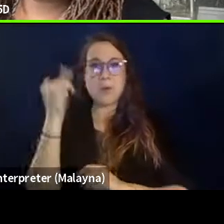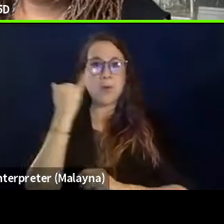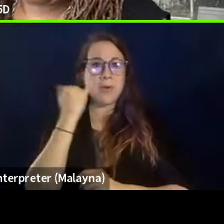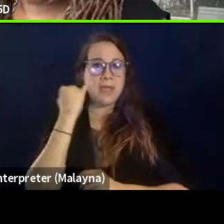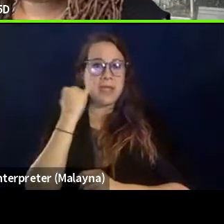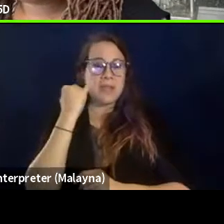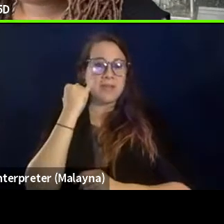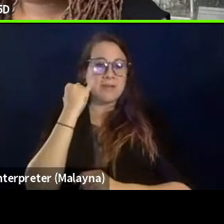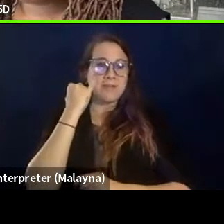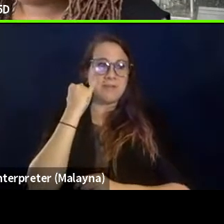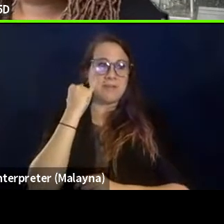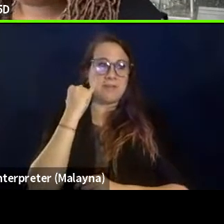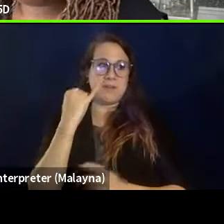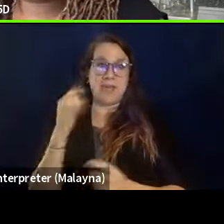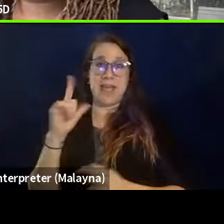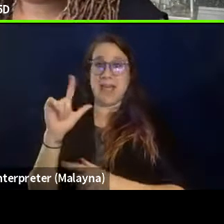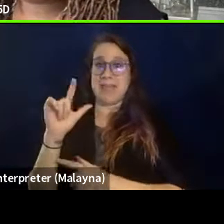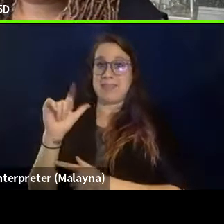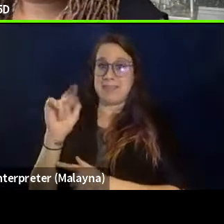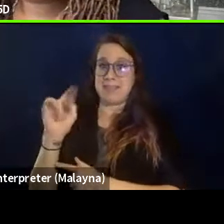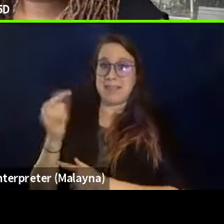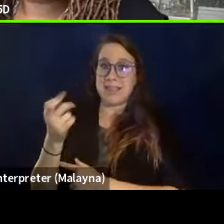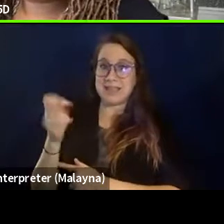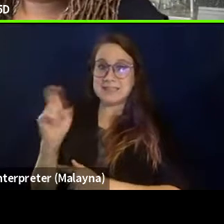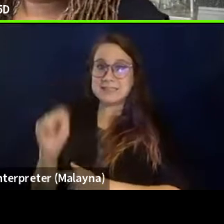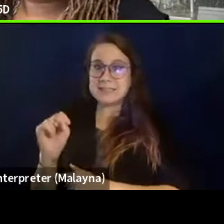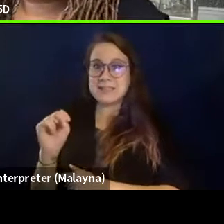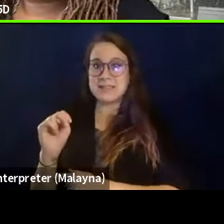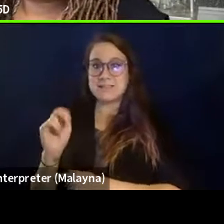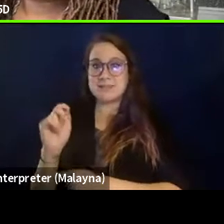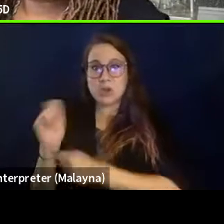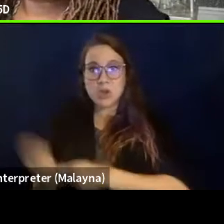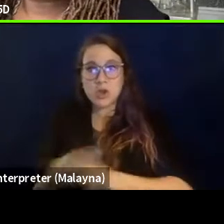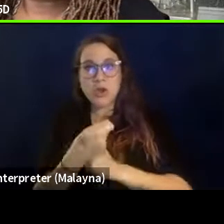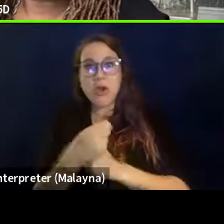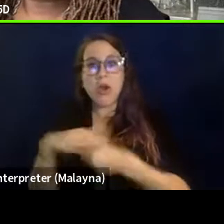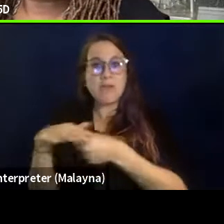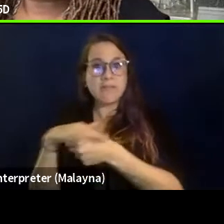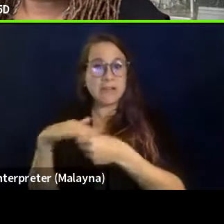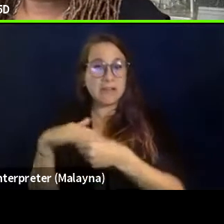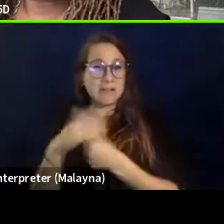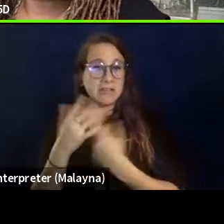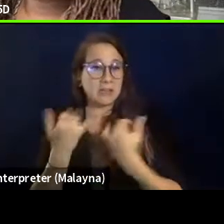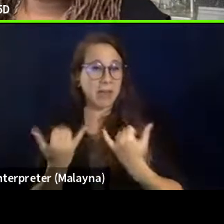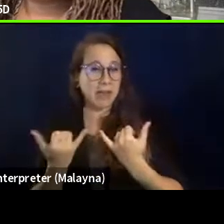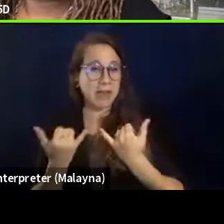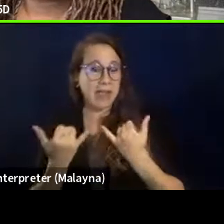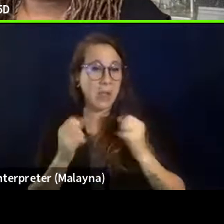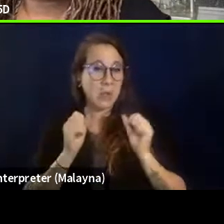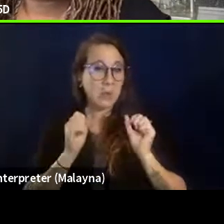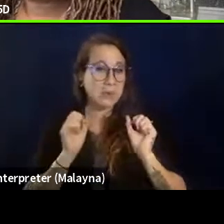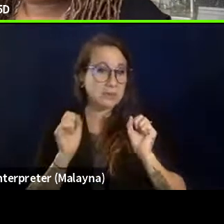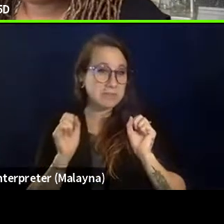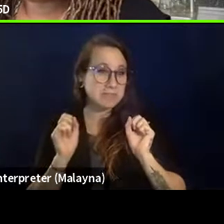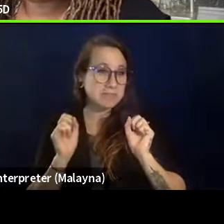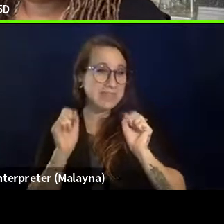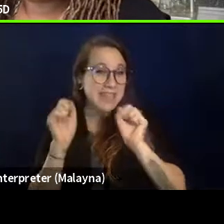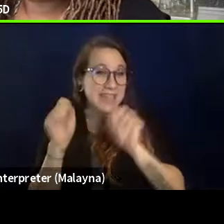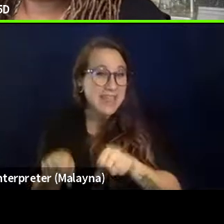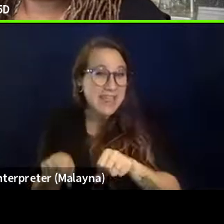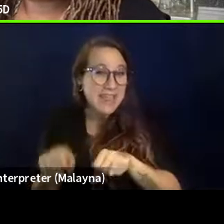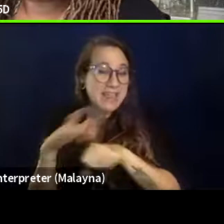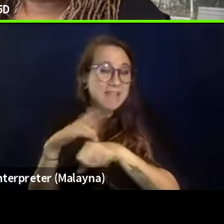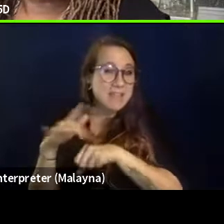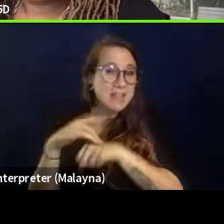anything at the Langston Golf Course would be feasible, just due to, the fact that it's historic.